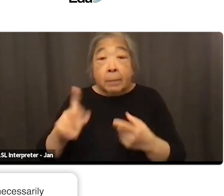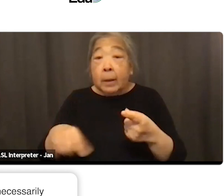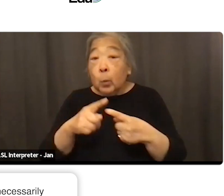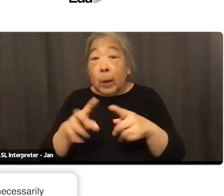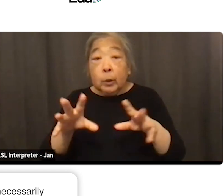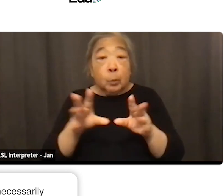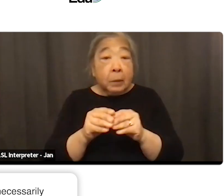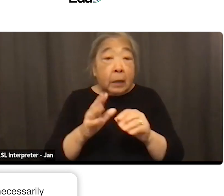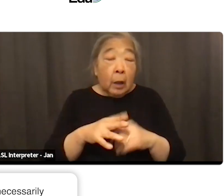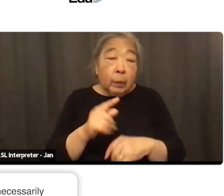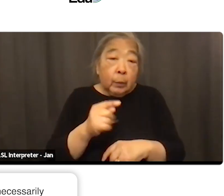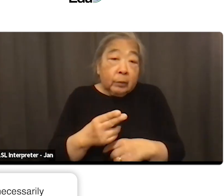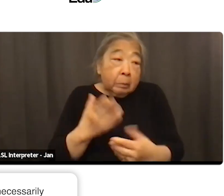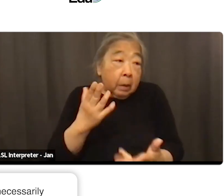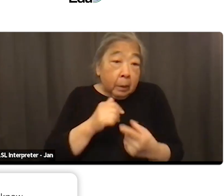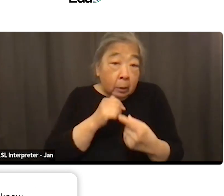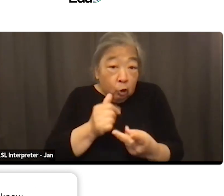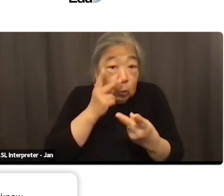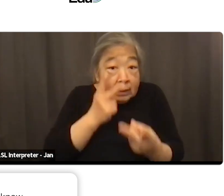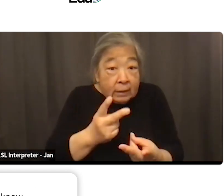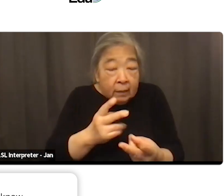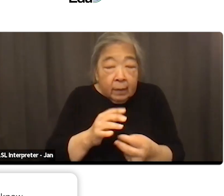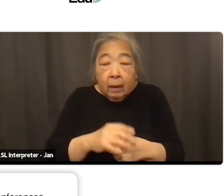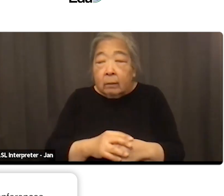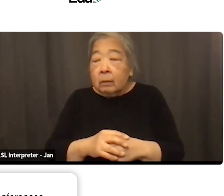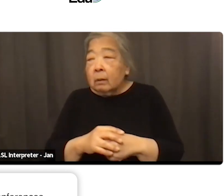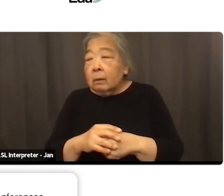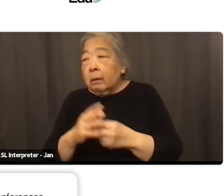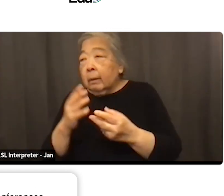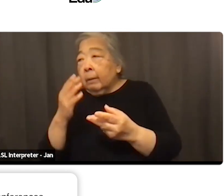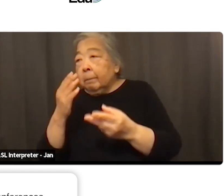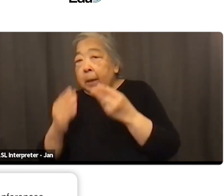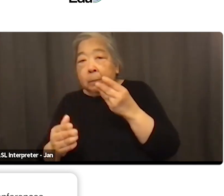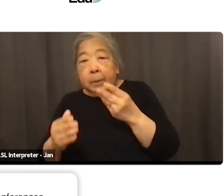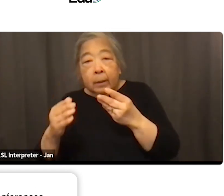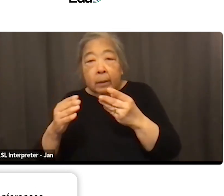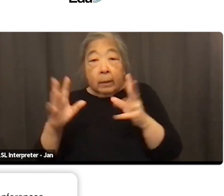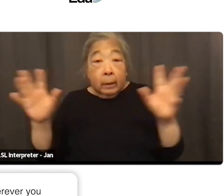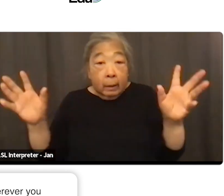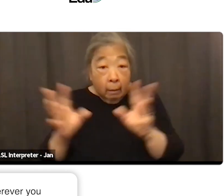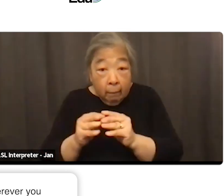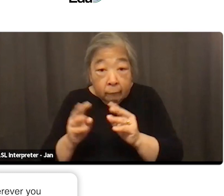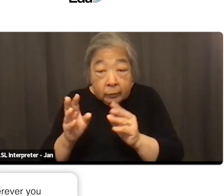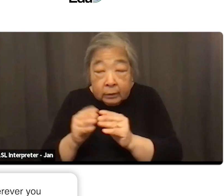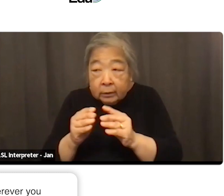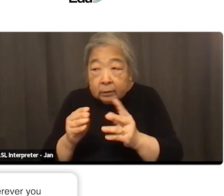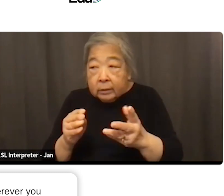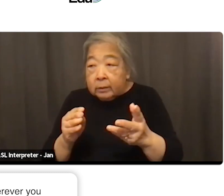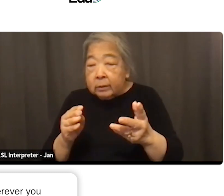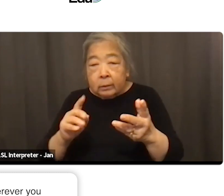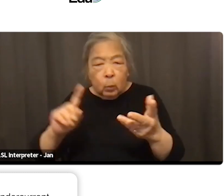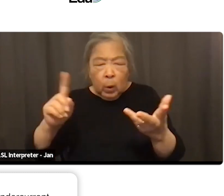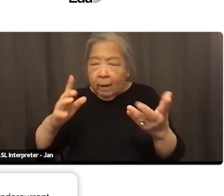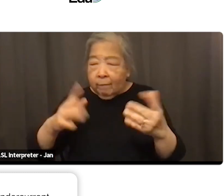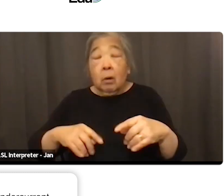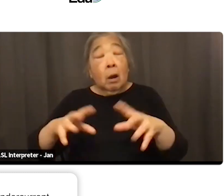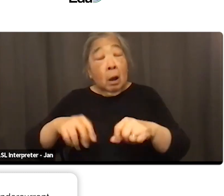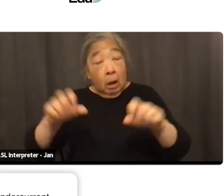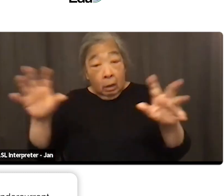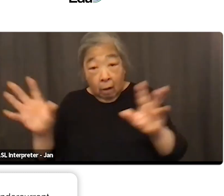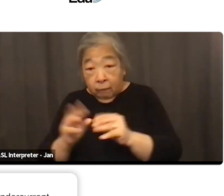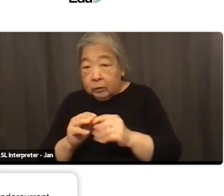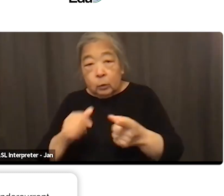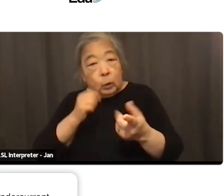Thursday. You might not necessarily see it when you have the conferences, wherever you have them. But